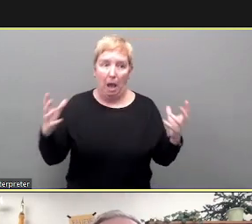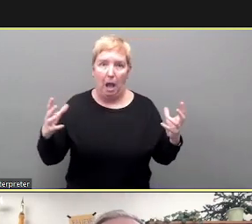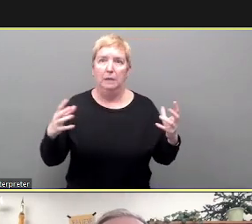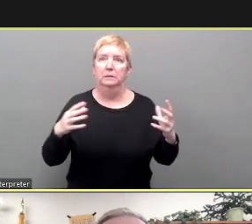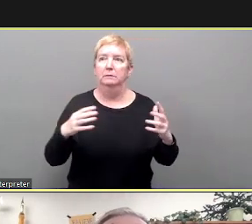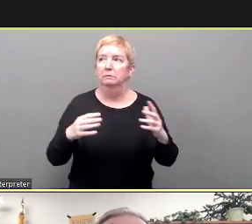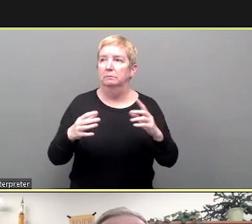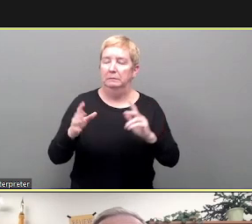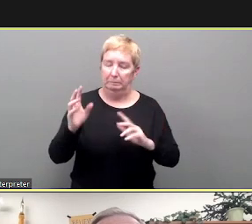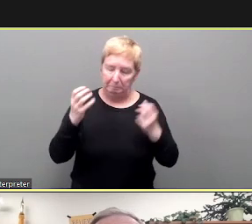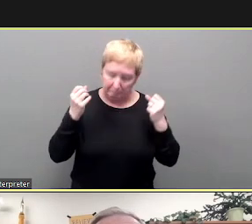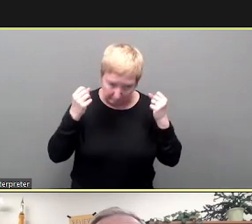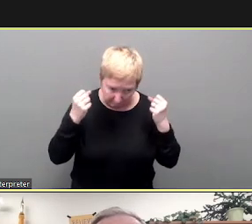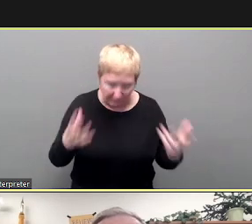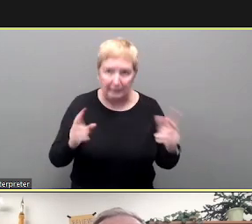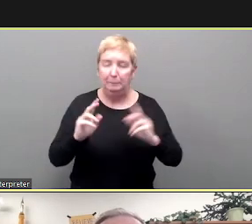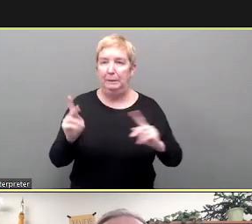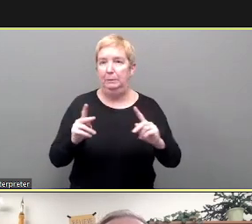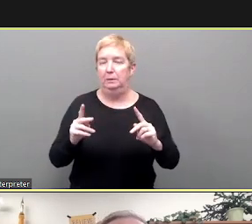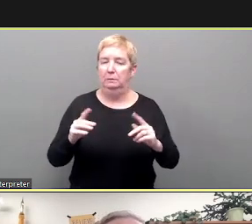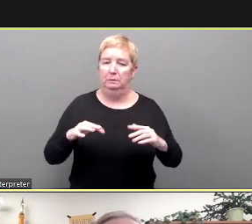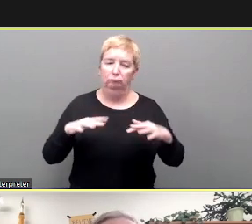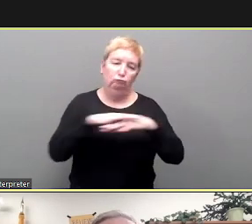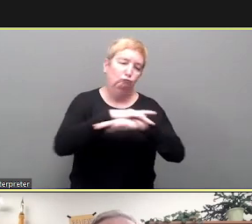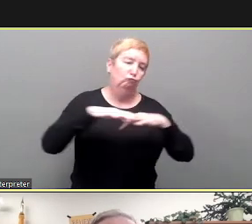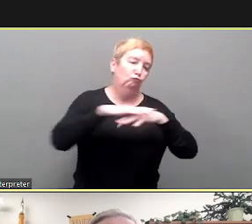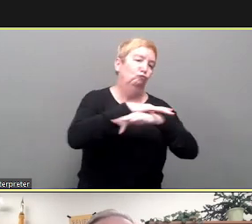right now. And so just all be aware, indoors